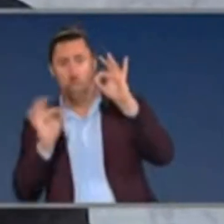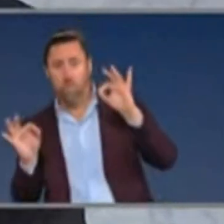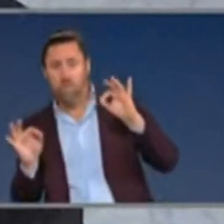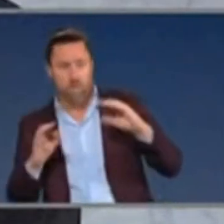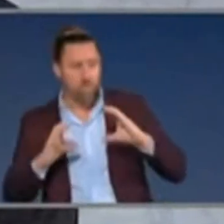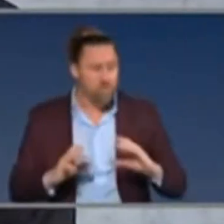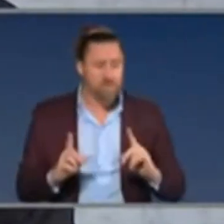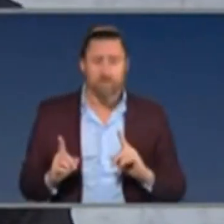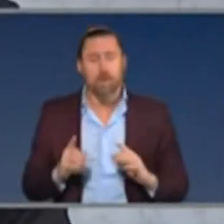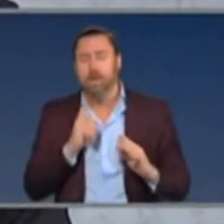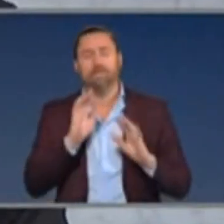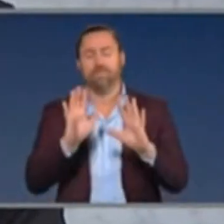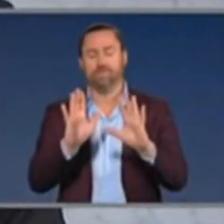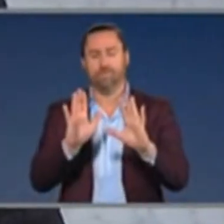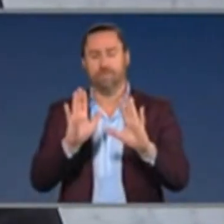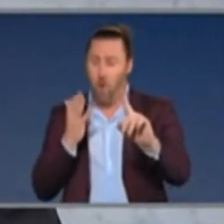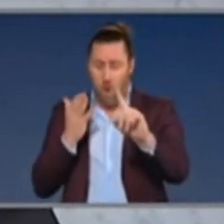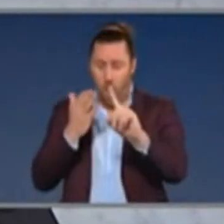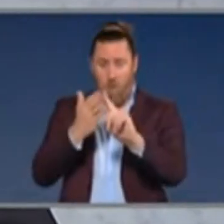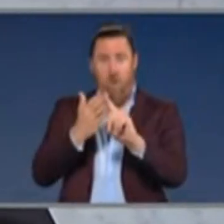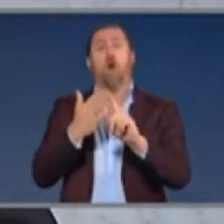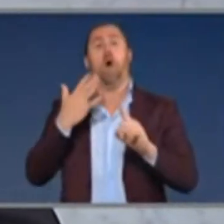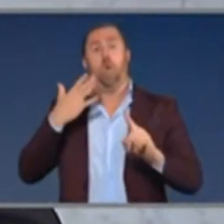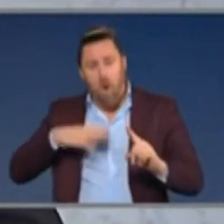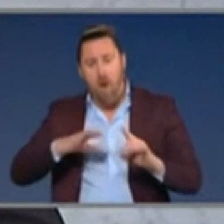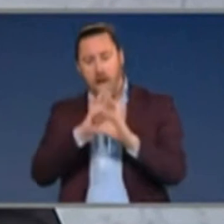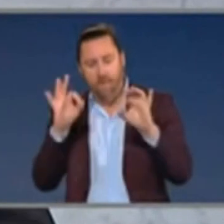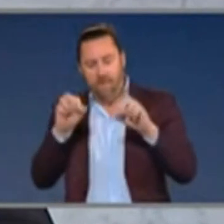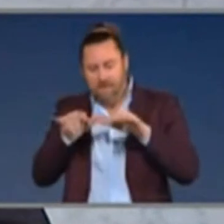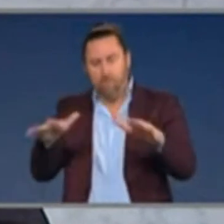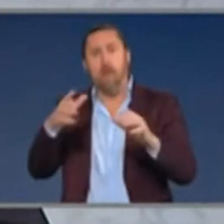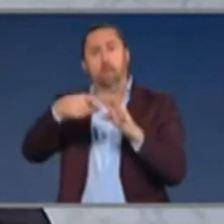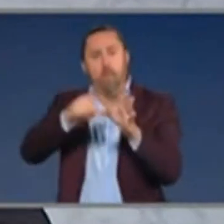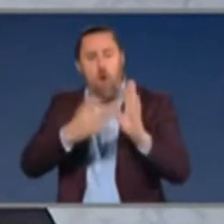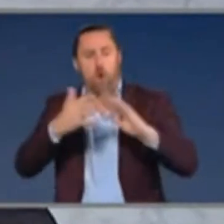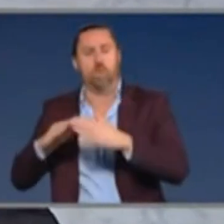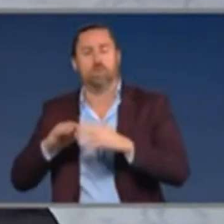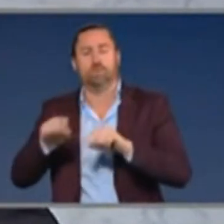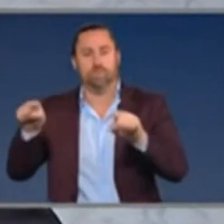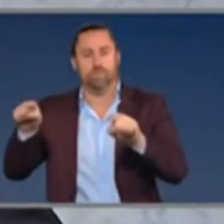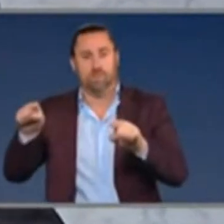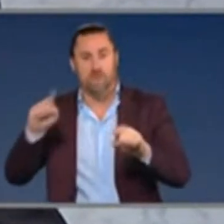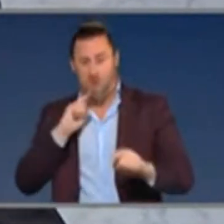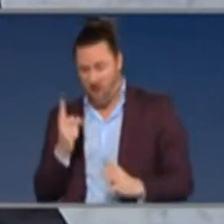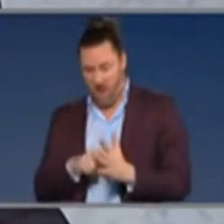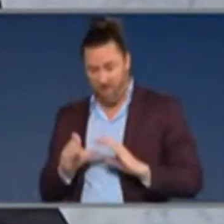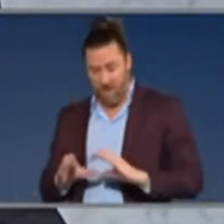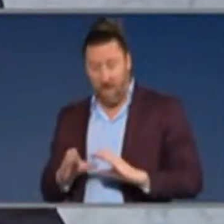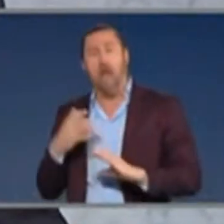strategy is zero community transmission. That's the goal. And in 7 states and territories, we are pretty much at that